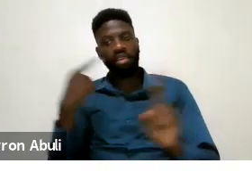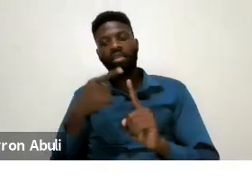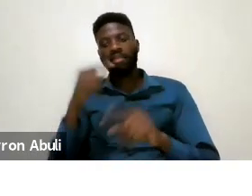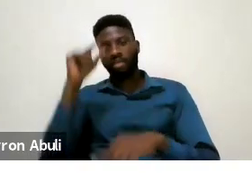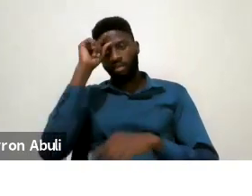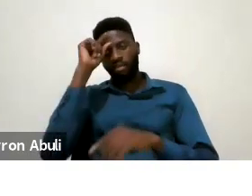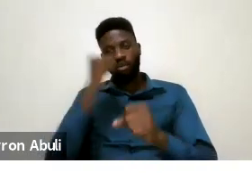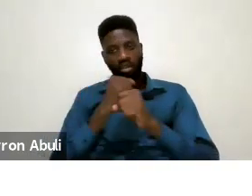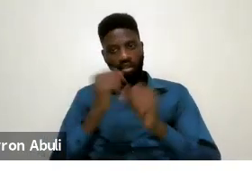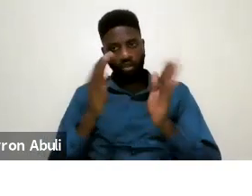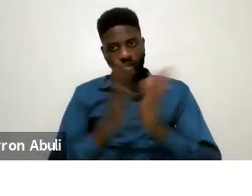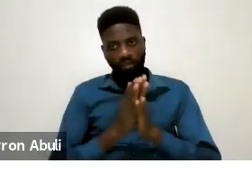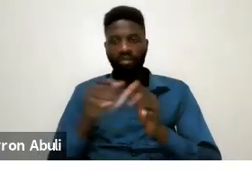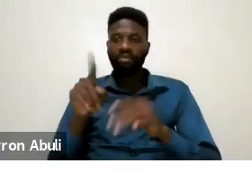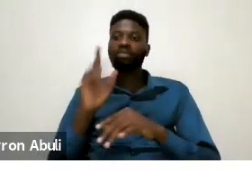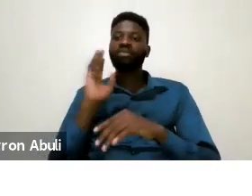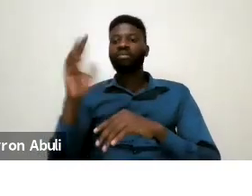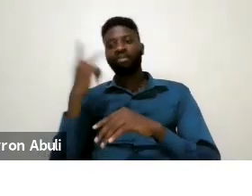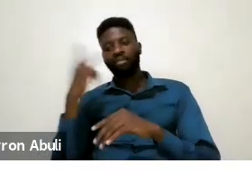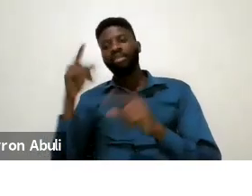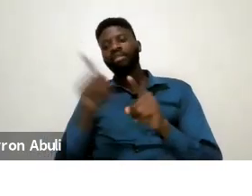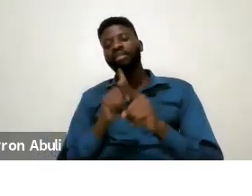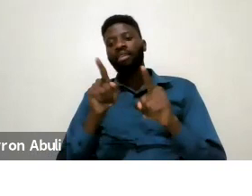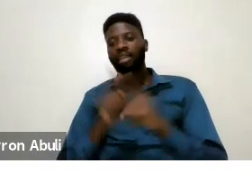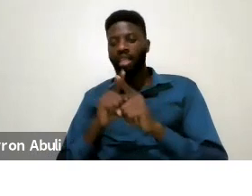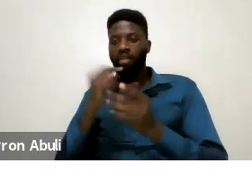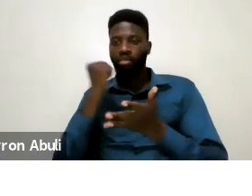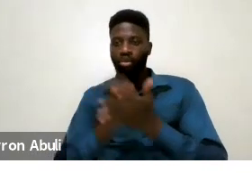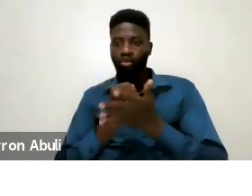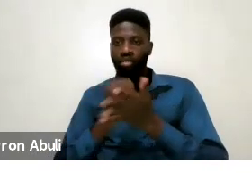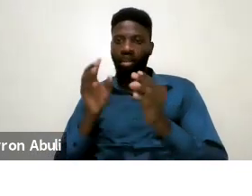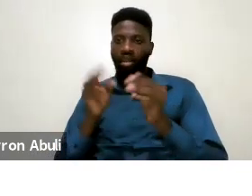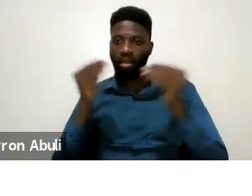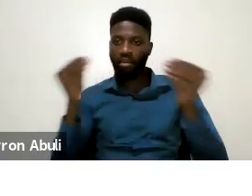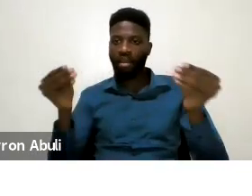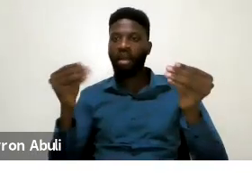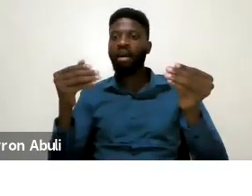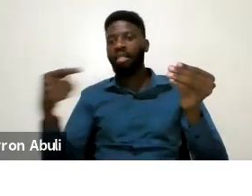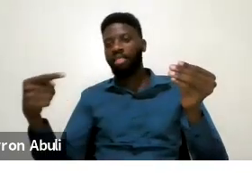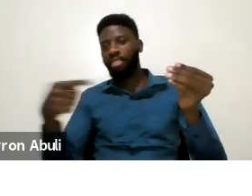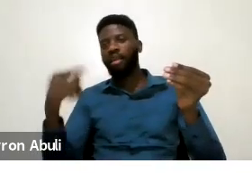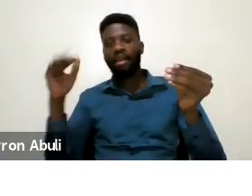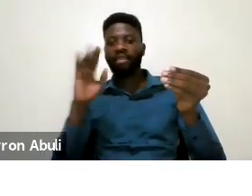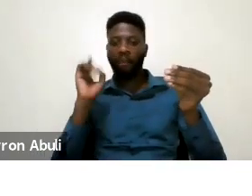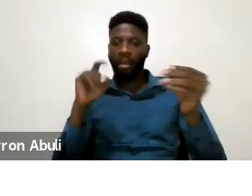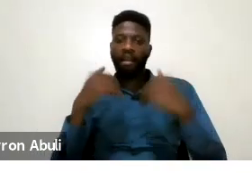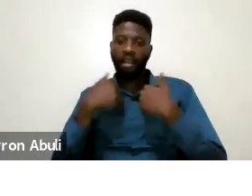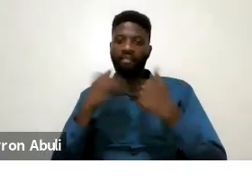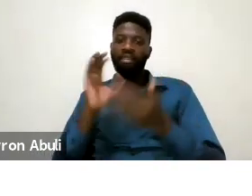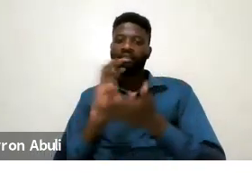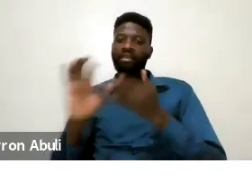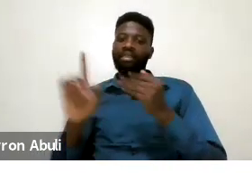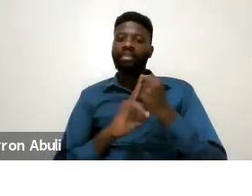government entity, you will even see in the newspaper jobs that are advertised, they will require you to have Chapter 6 documents. So you can